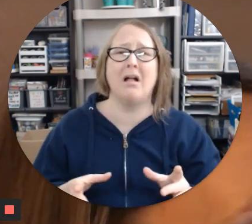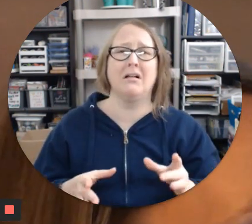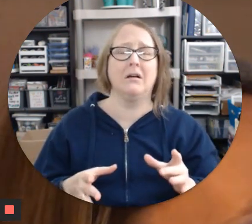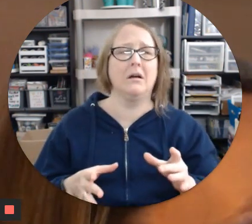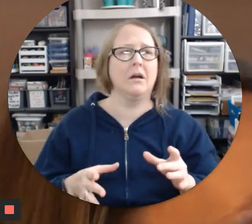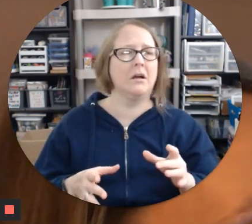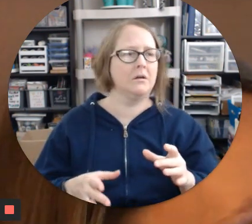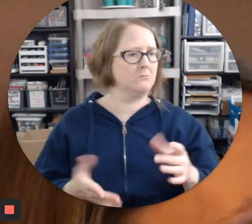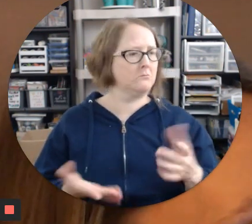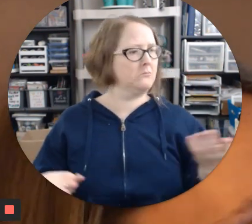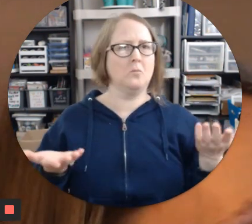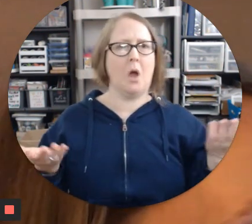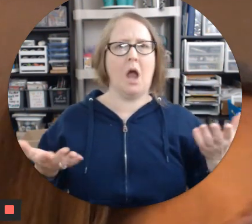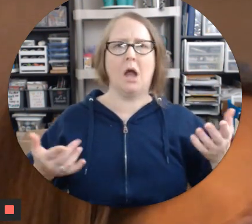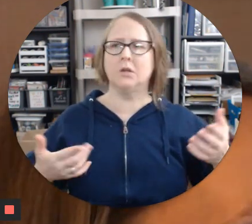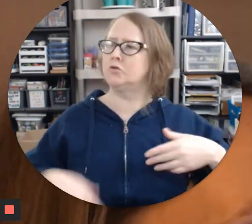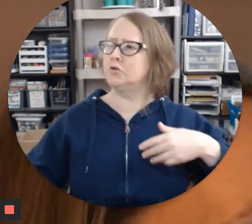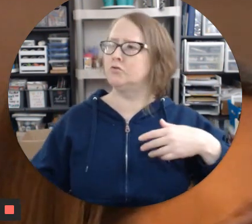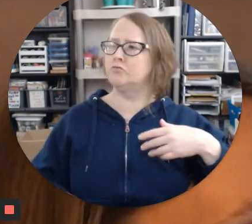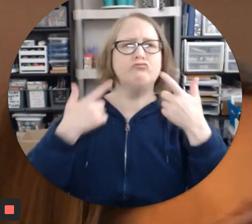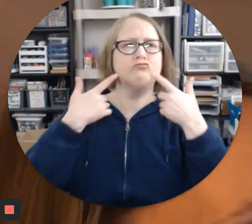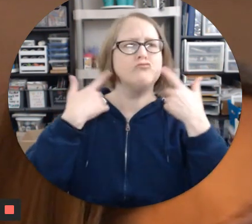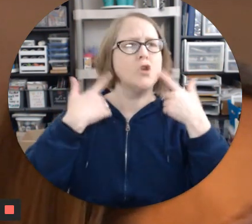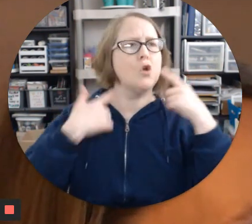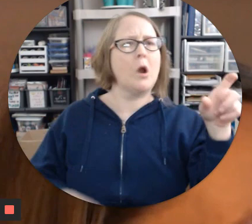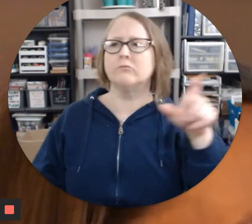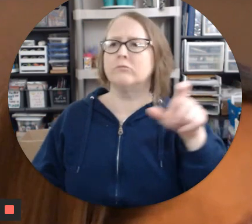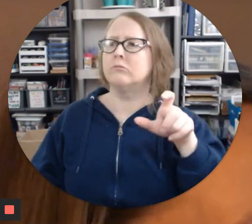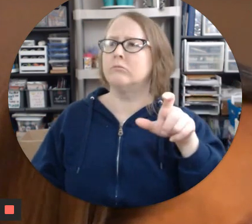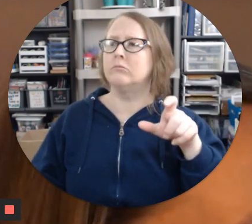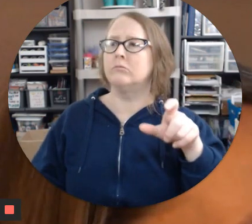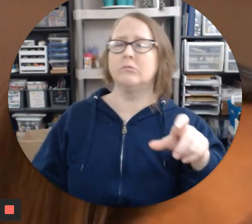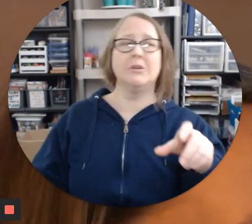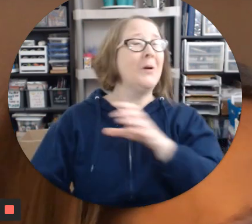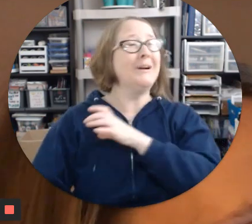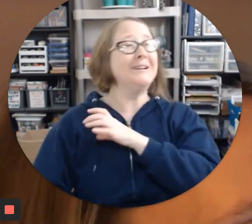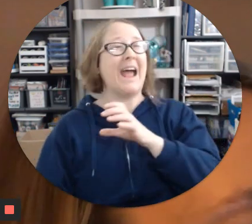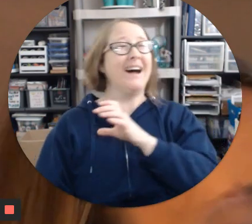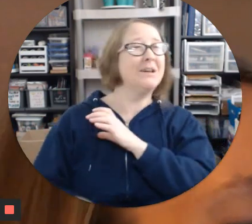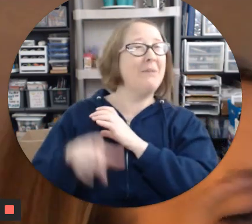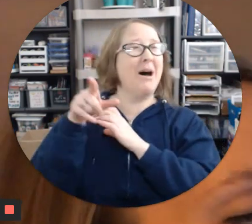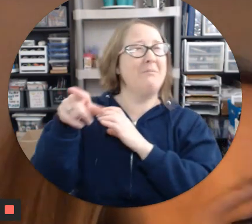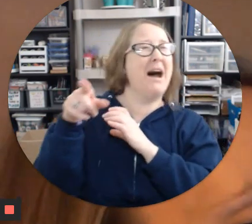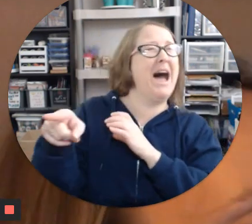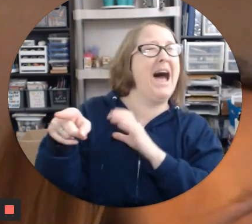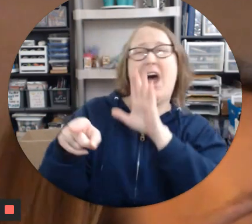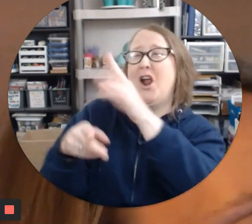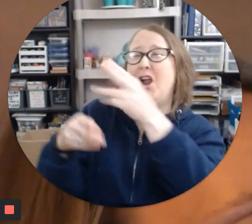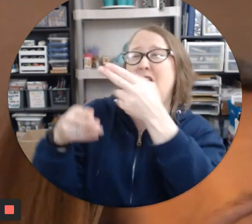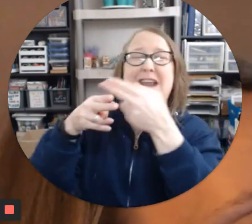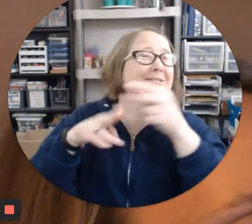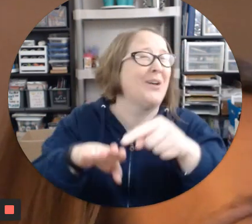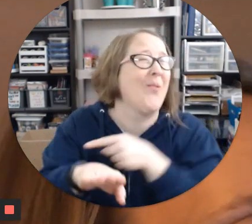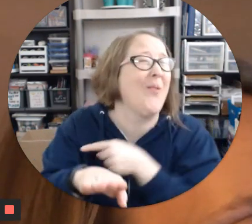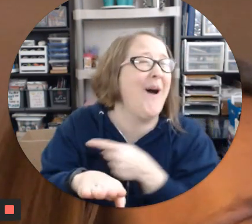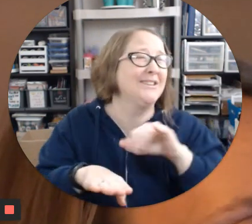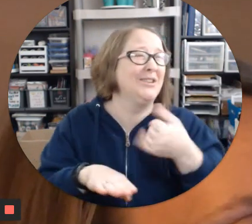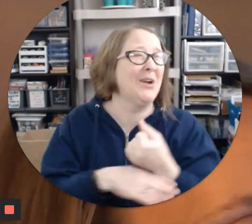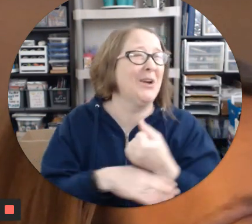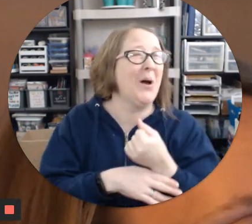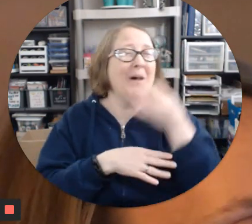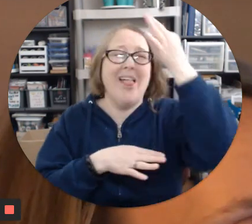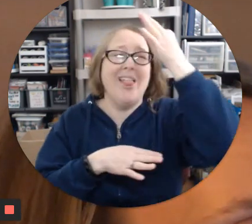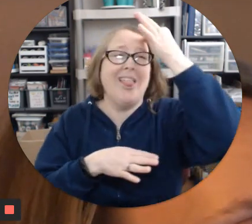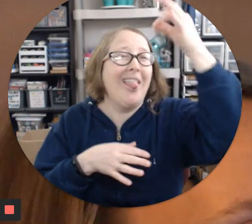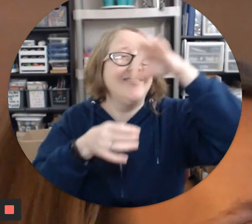so humorous?" asked Miss Twinkle. "Chrysanthemum," was the answer. "Her name is so long," said Jo. "It scarcely fits on her